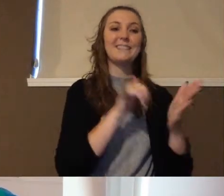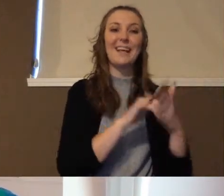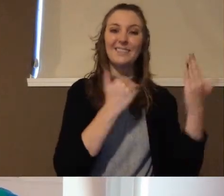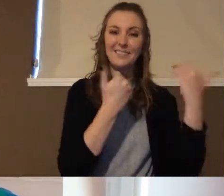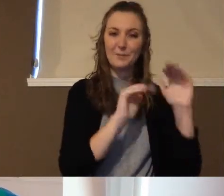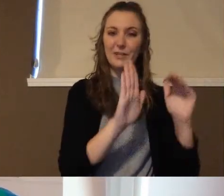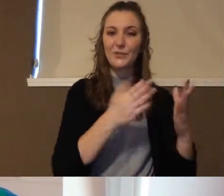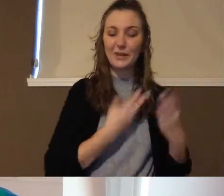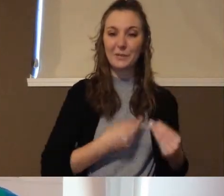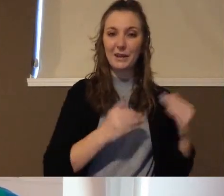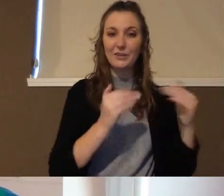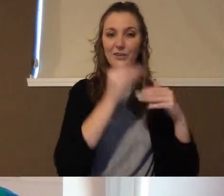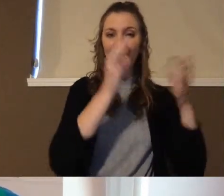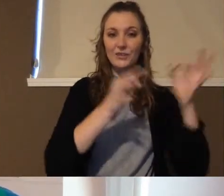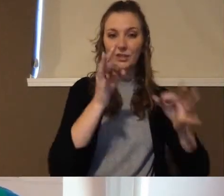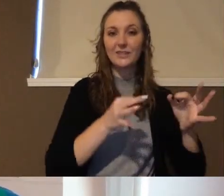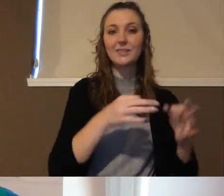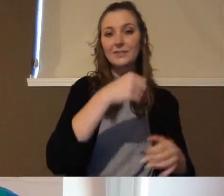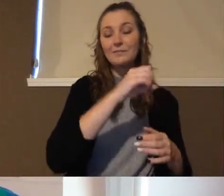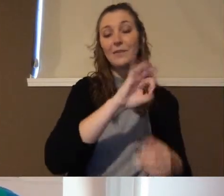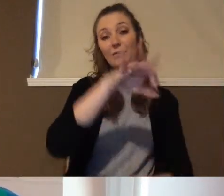God.